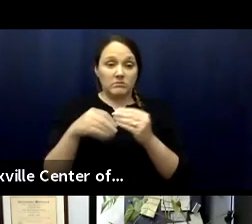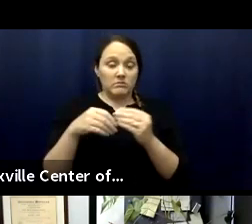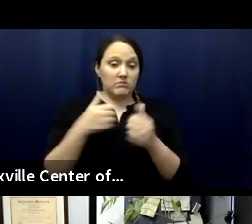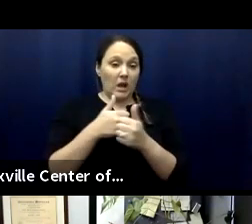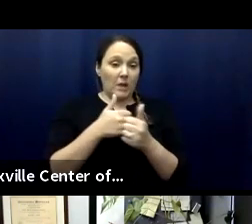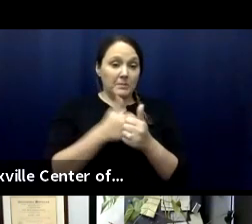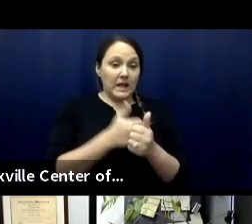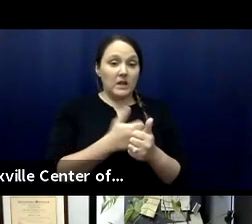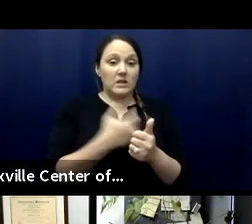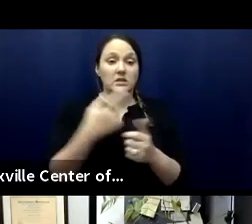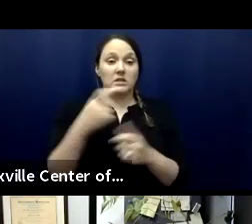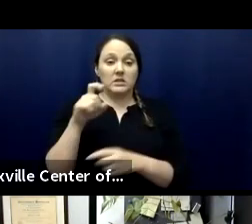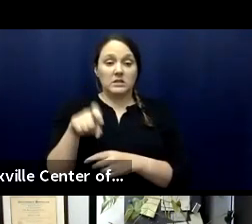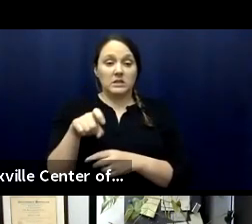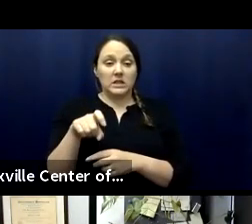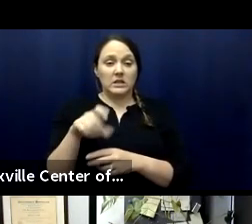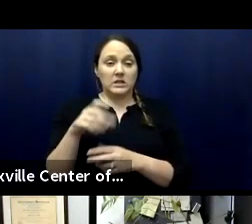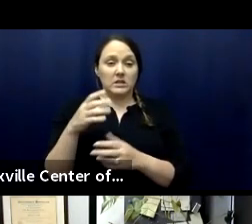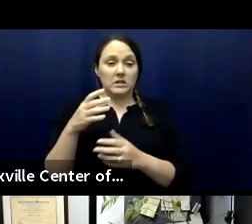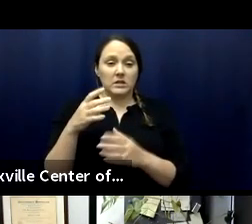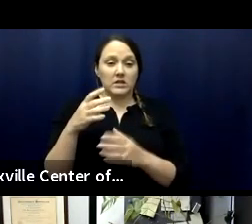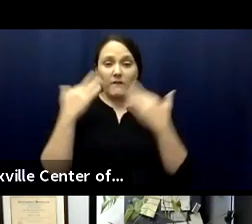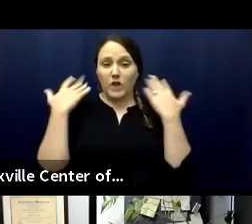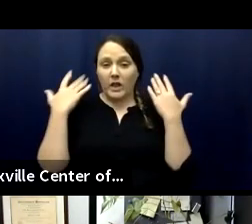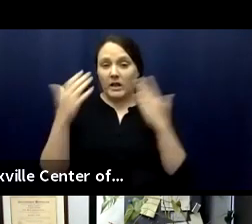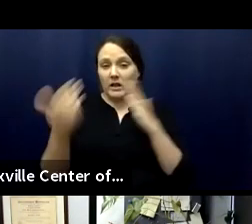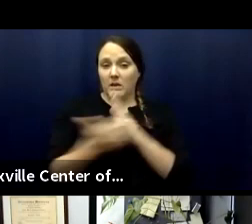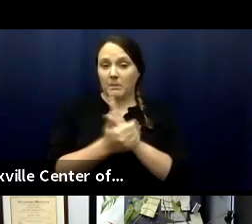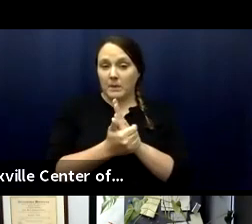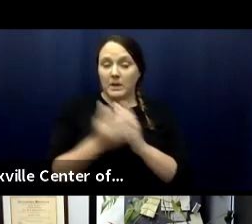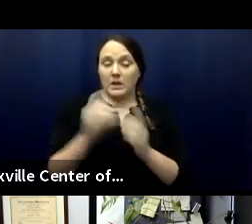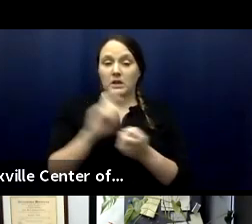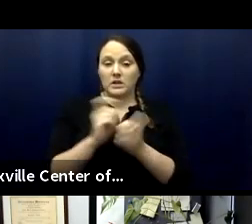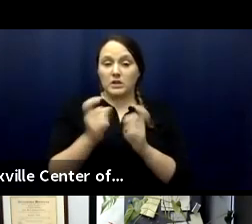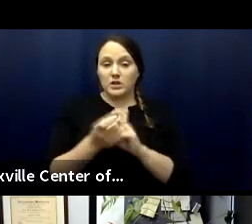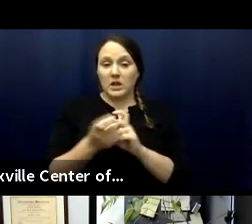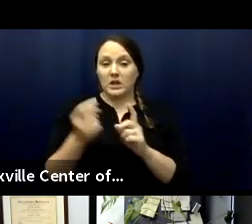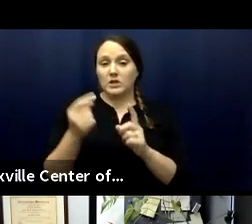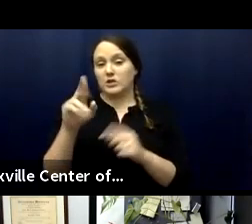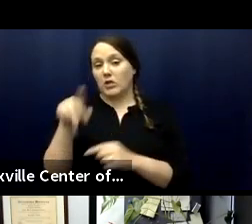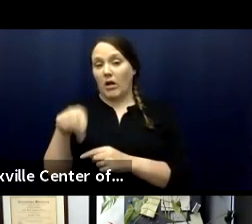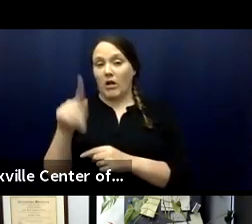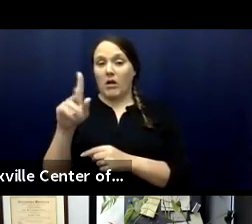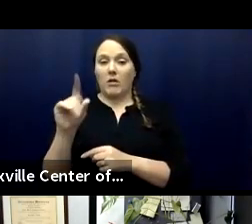to be, Mr. Sanders, a friendly amendment to update the